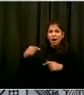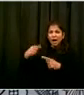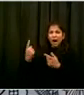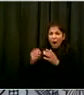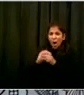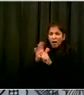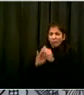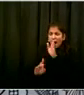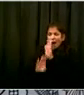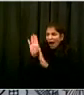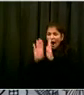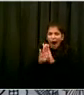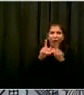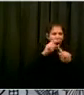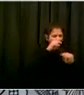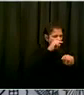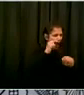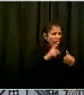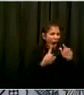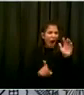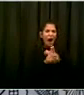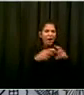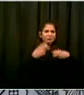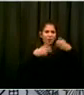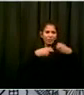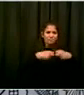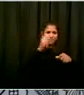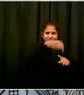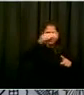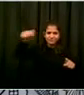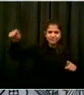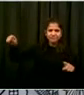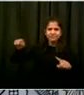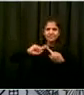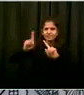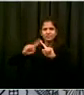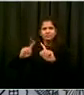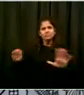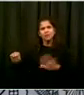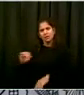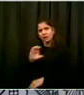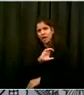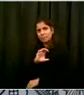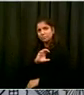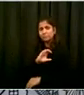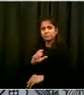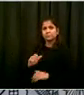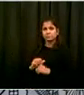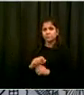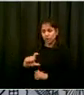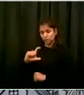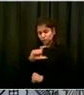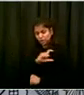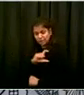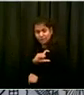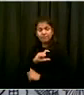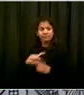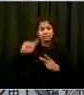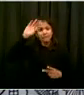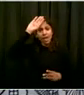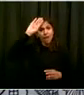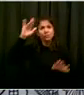involved. NYPD will be involved. What is different is new rules and people reacting to new rules. That is a new